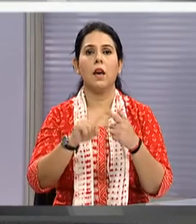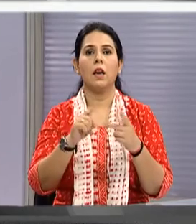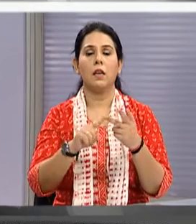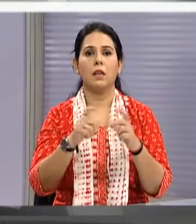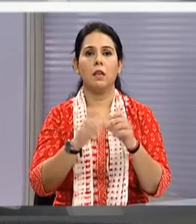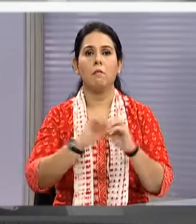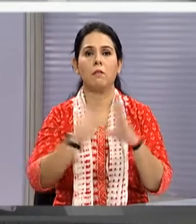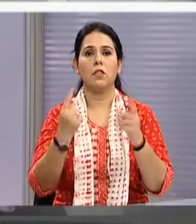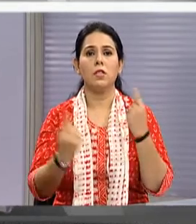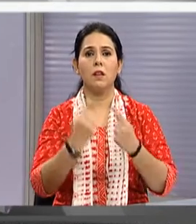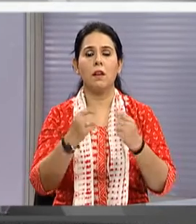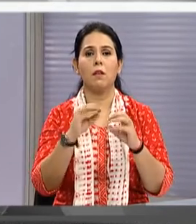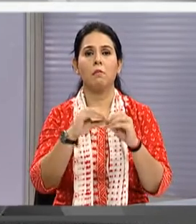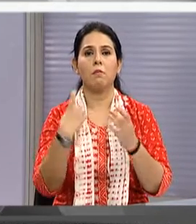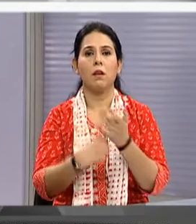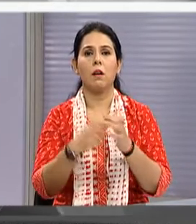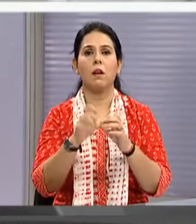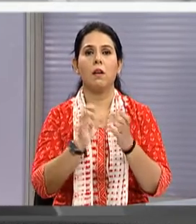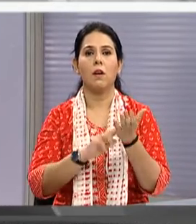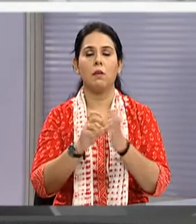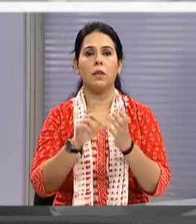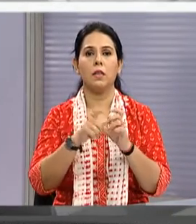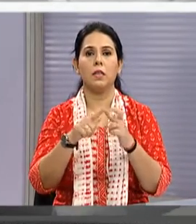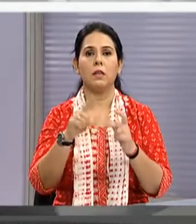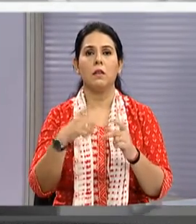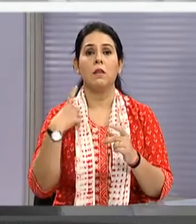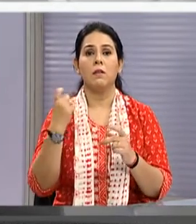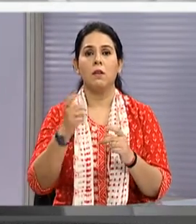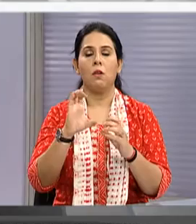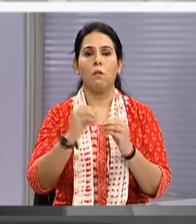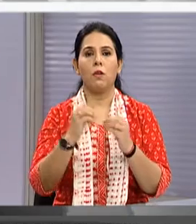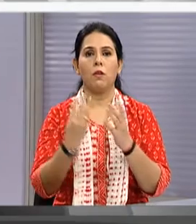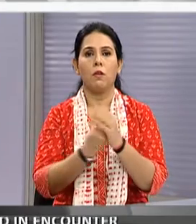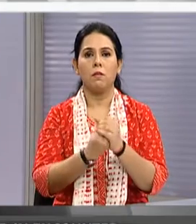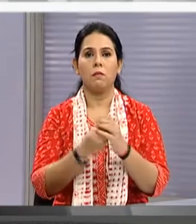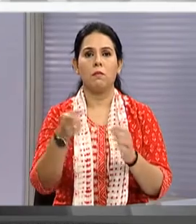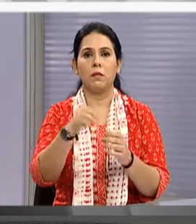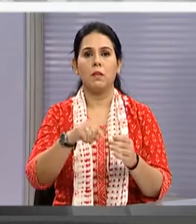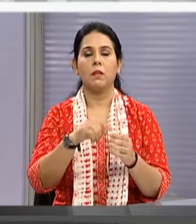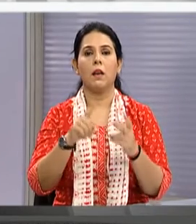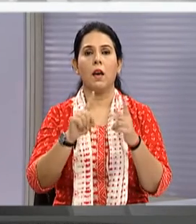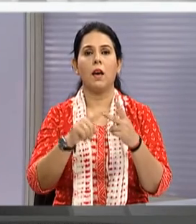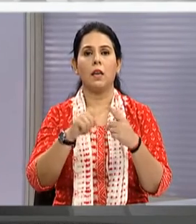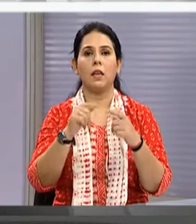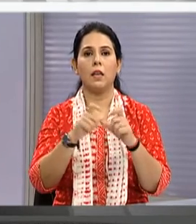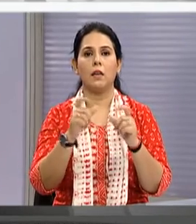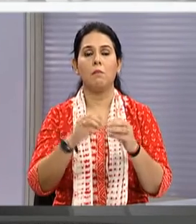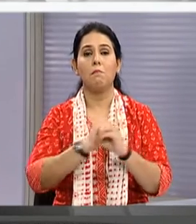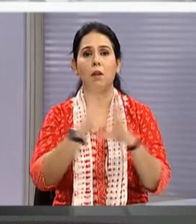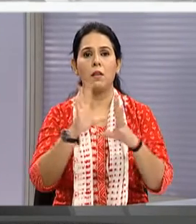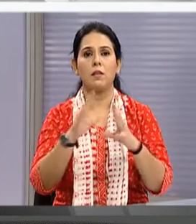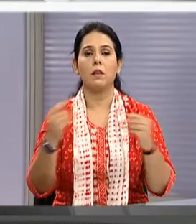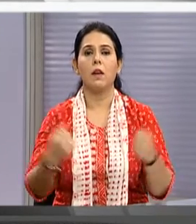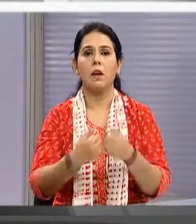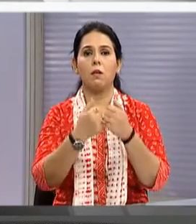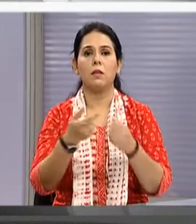jungles of Bihar's Aurangabad district. The jawans of the Cobra unit were ambushed in the IED blast, after which an